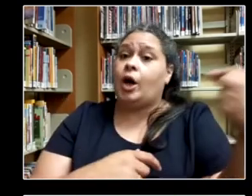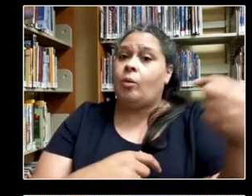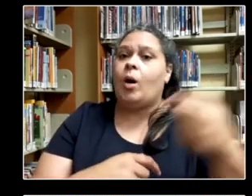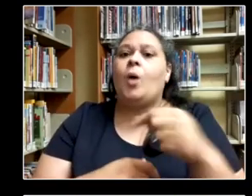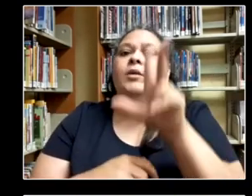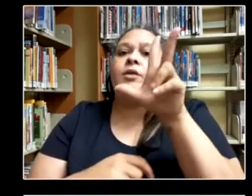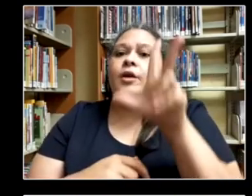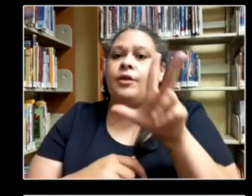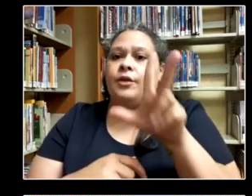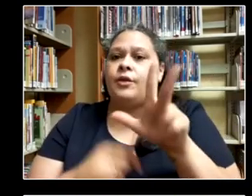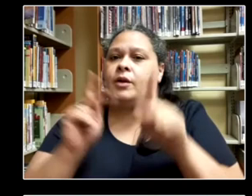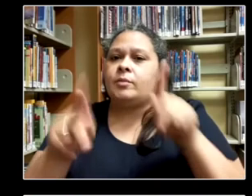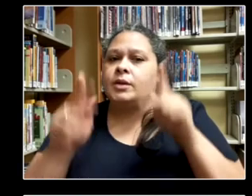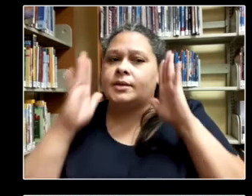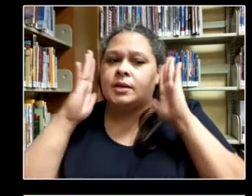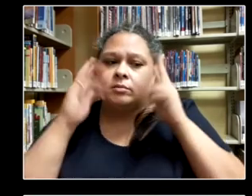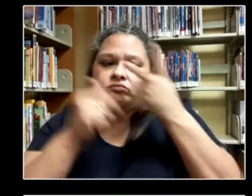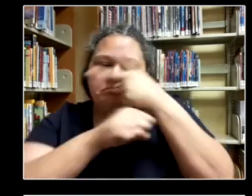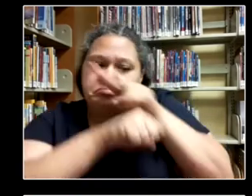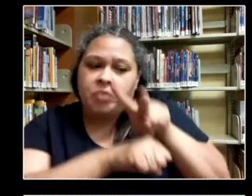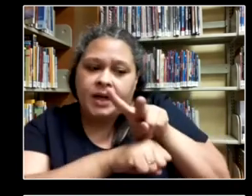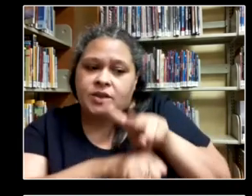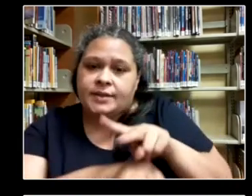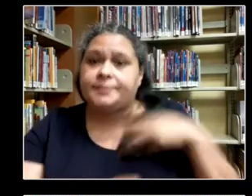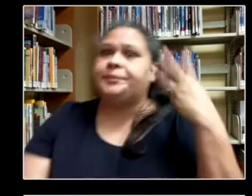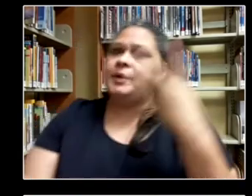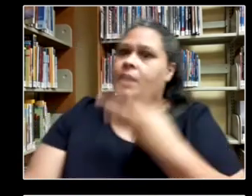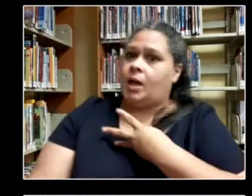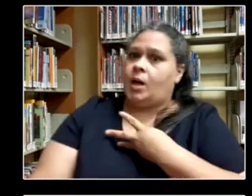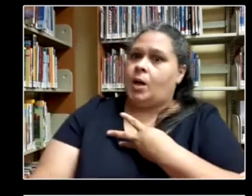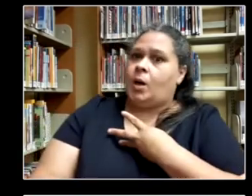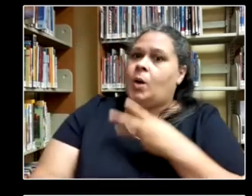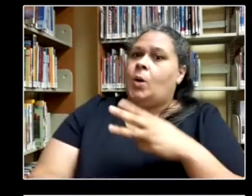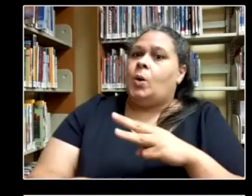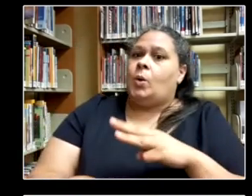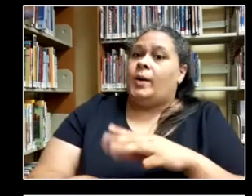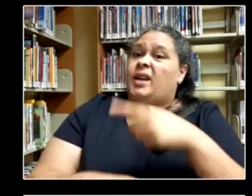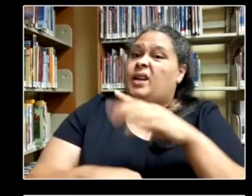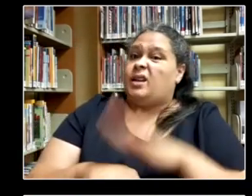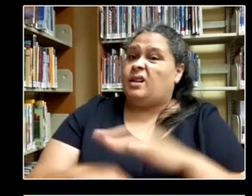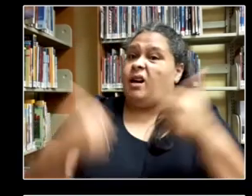the West, the game is called Go. This simple game dates back to more than